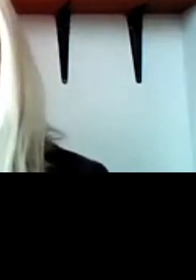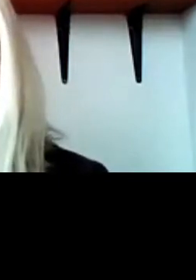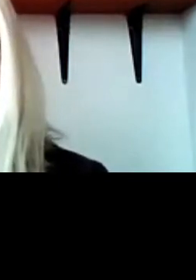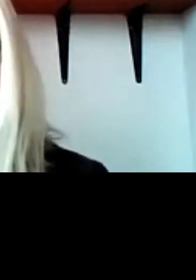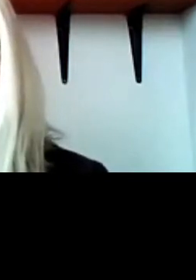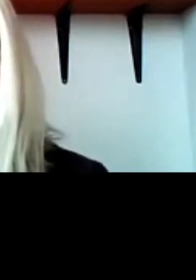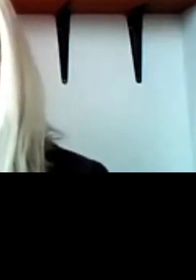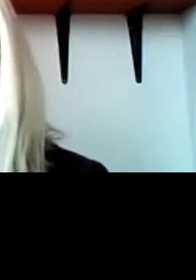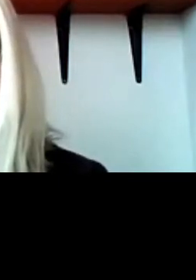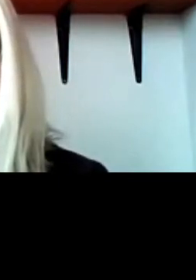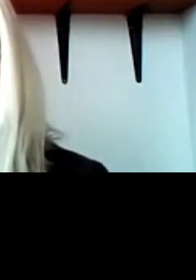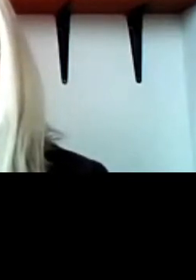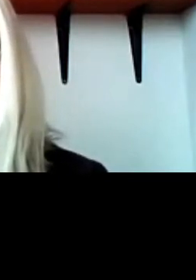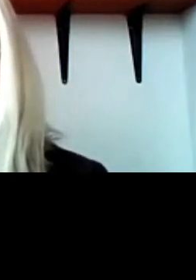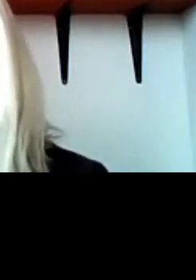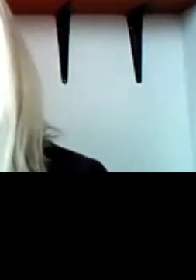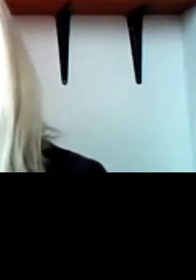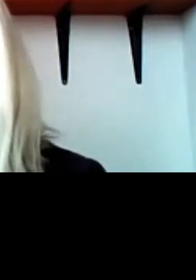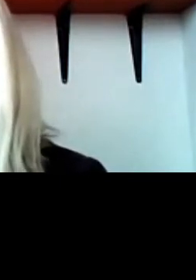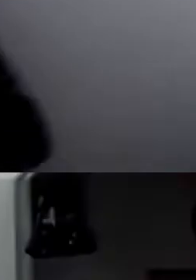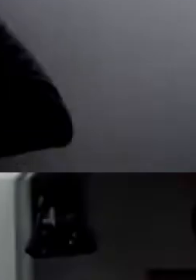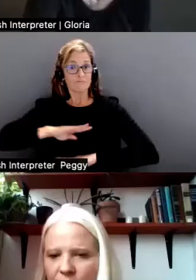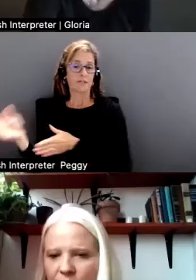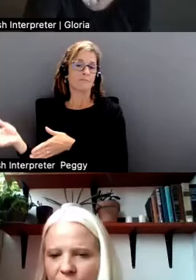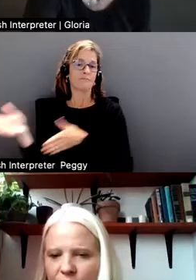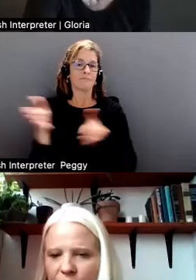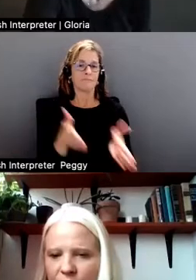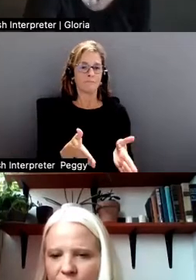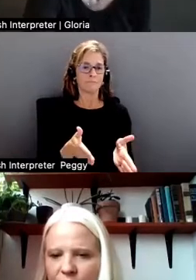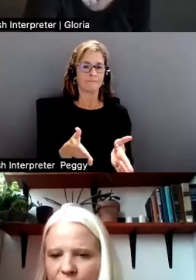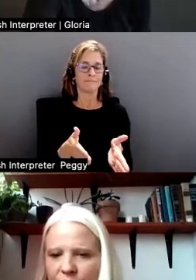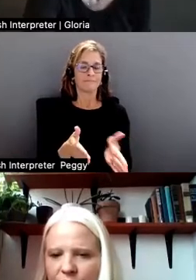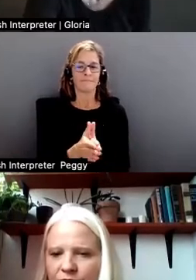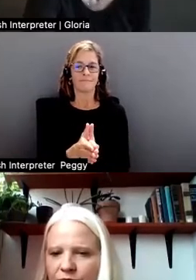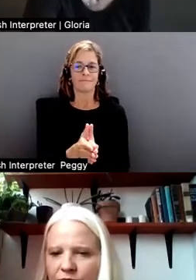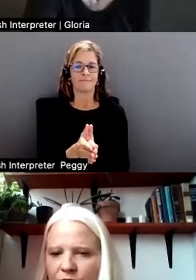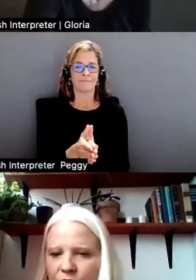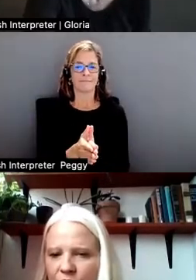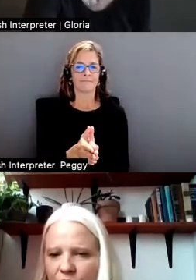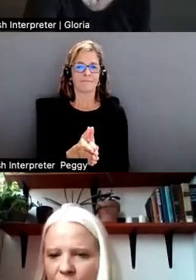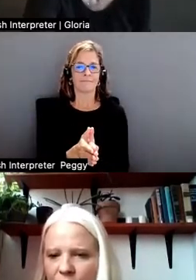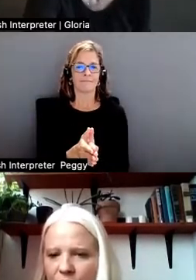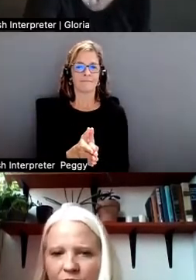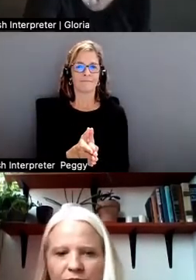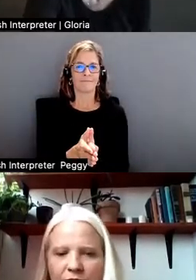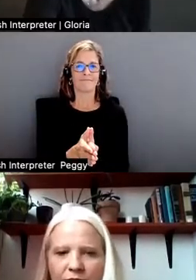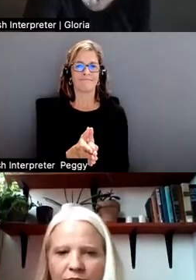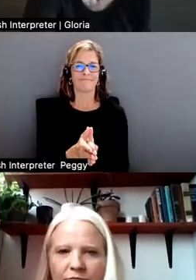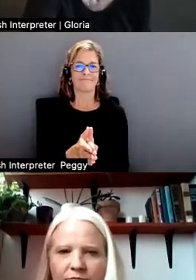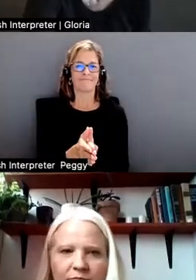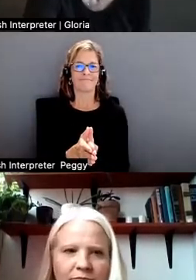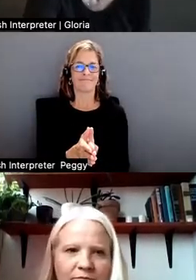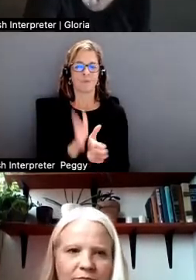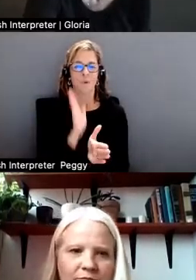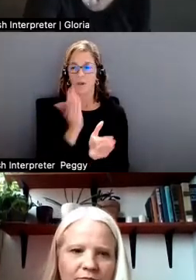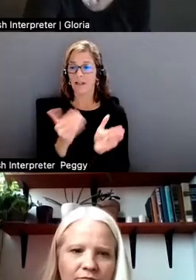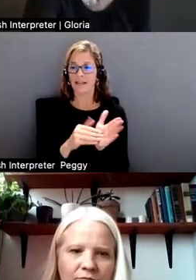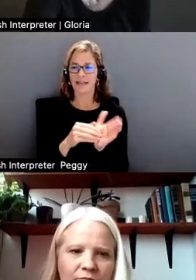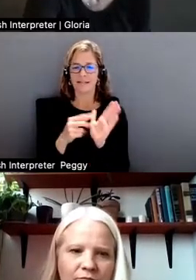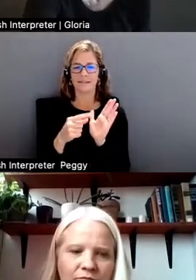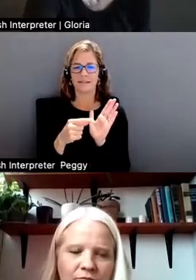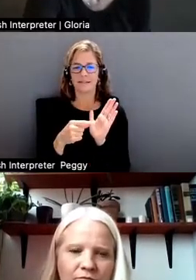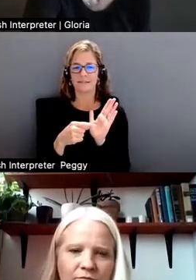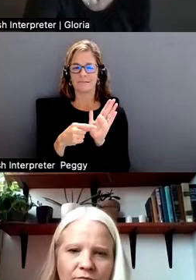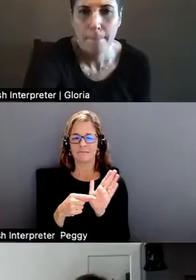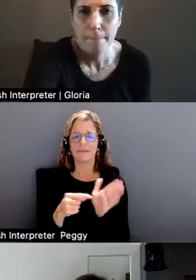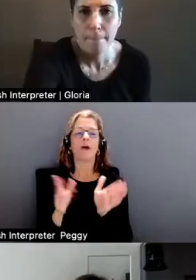to, oops. Okay, just a sec. You're going to see the Jamboard again, just till I get to the